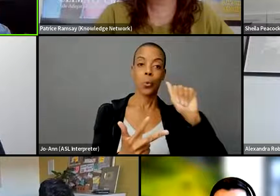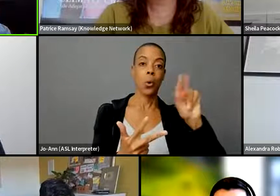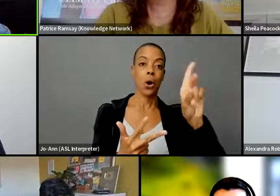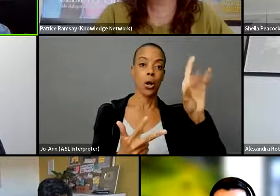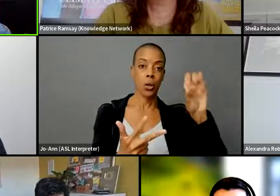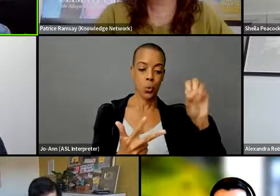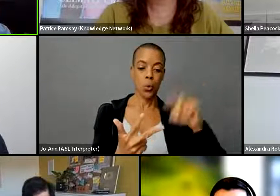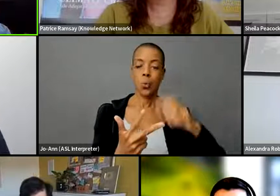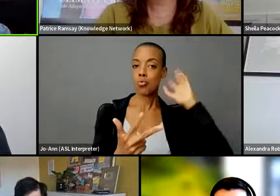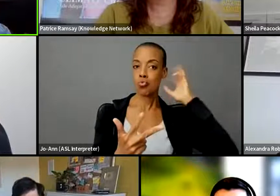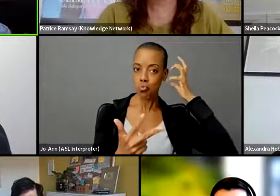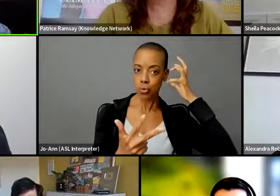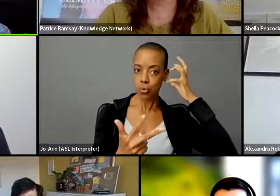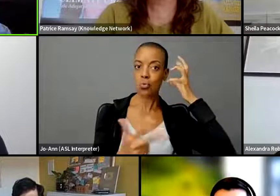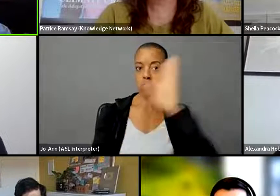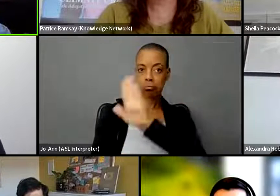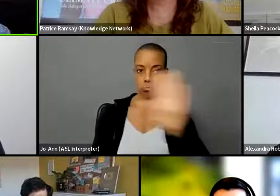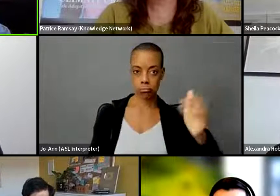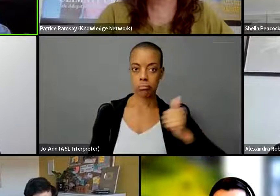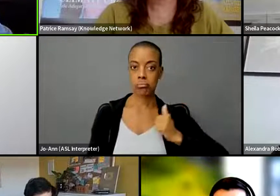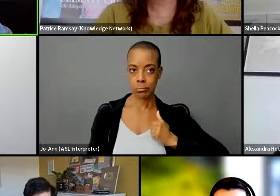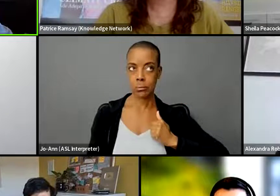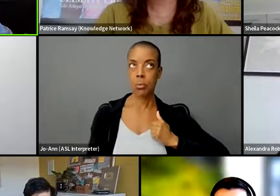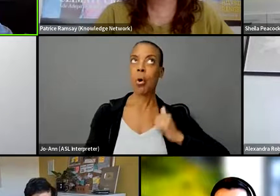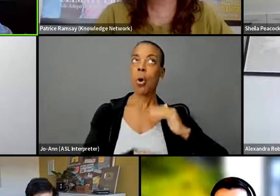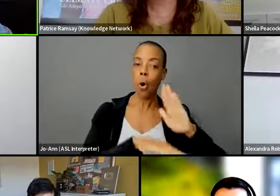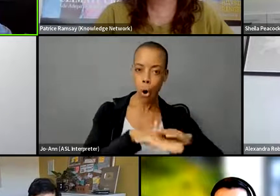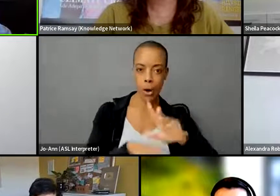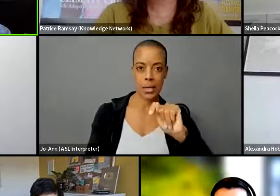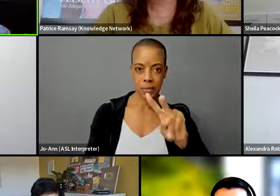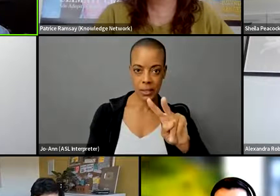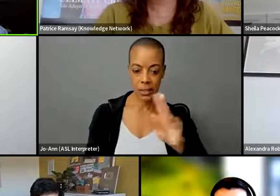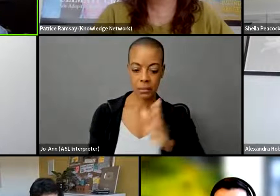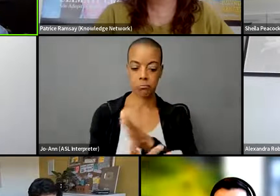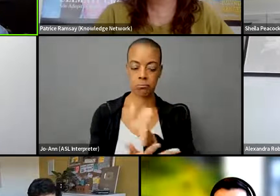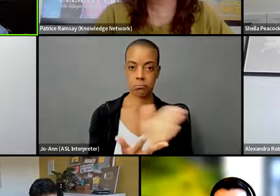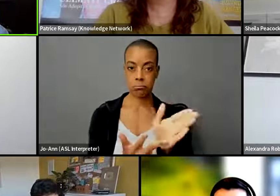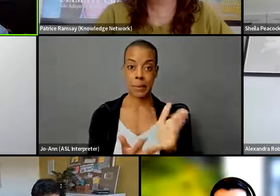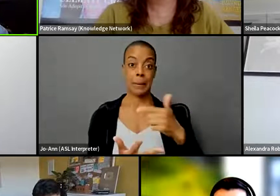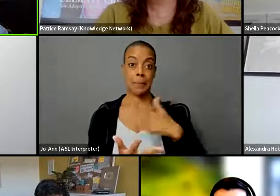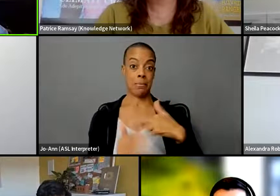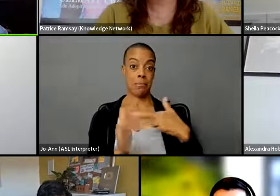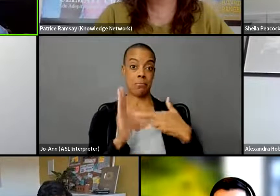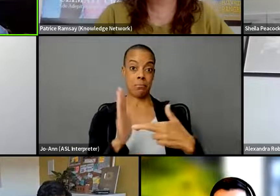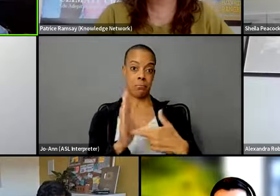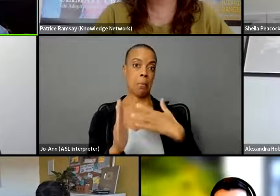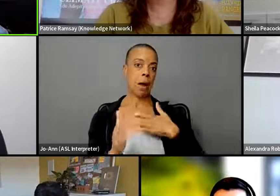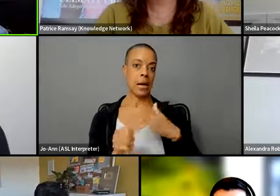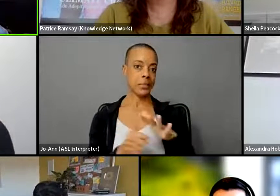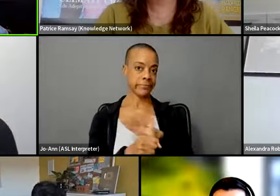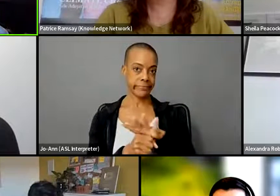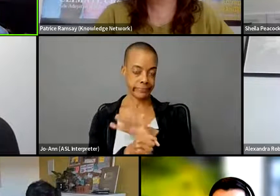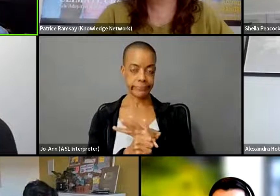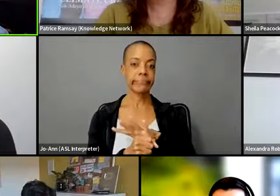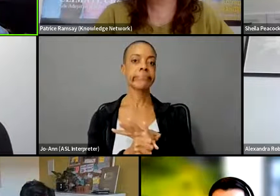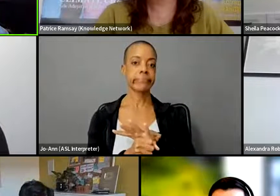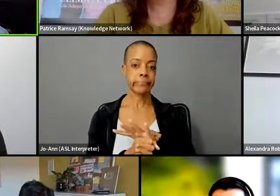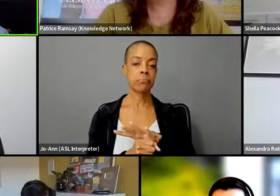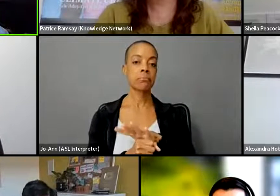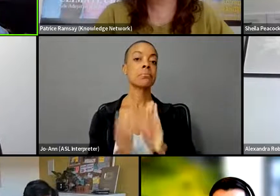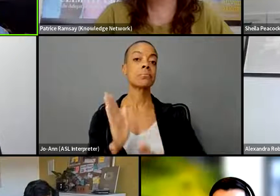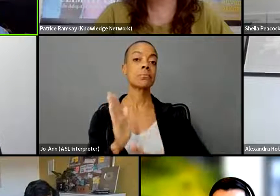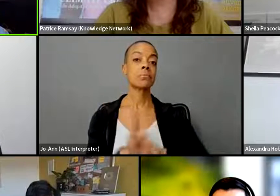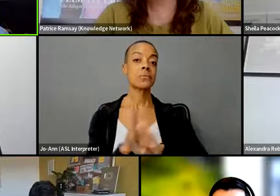radio station across the country on TV. I represent my territory. I'm the development